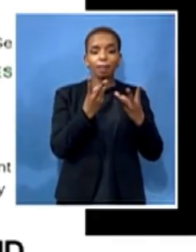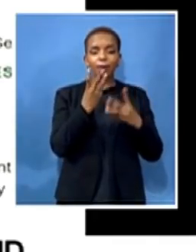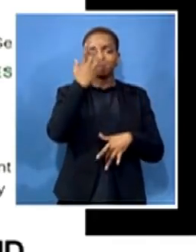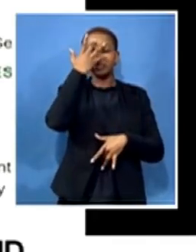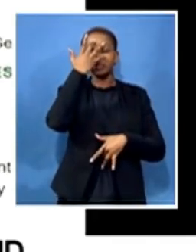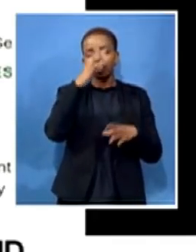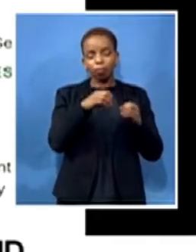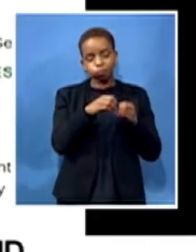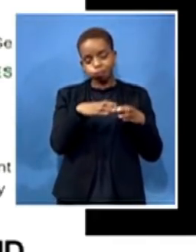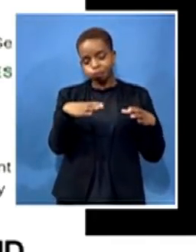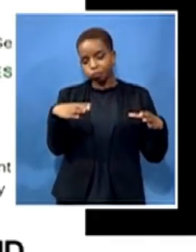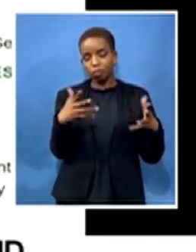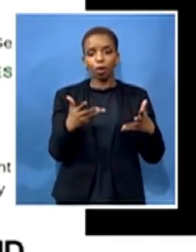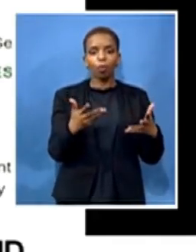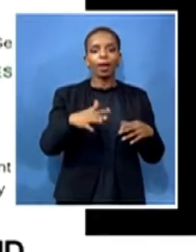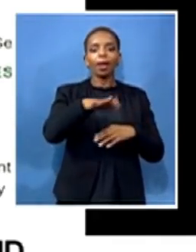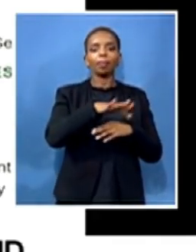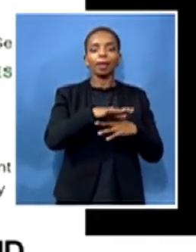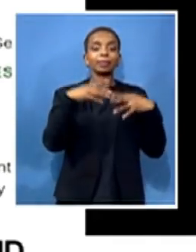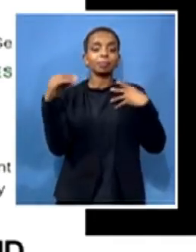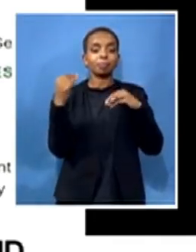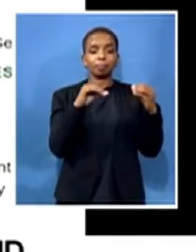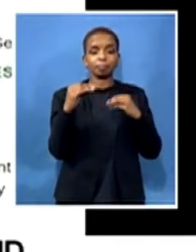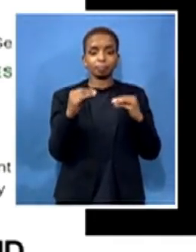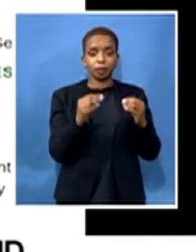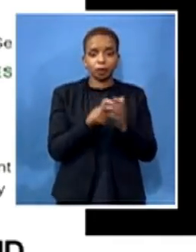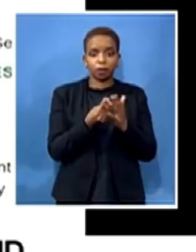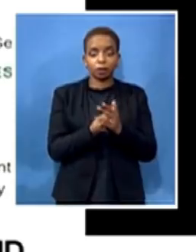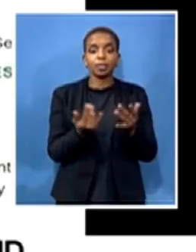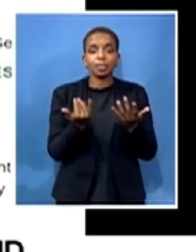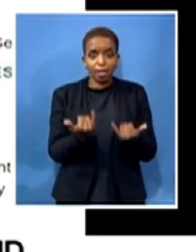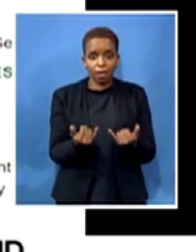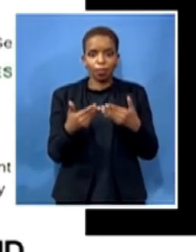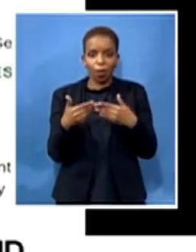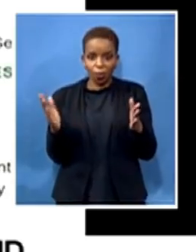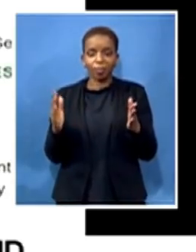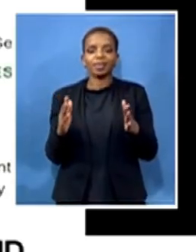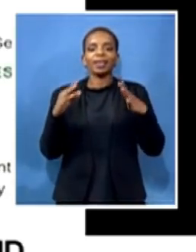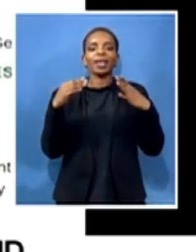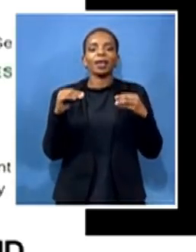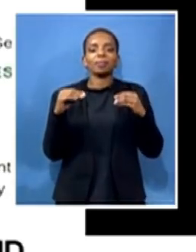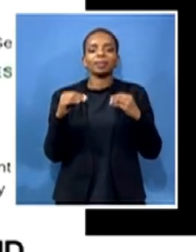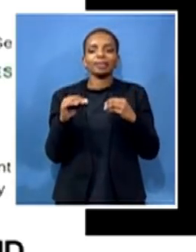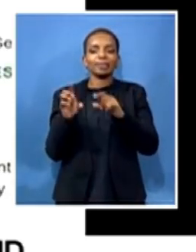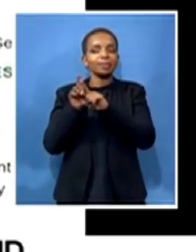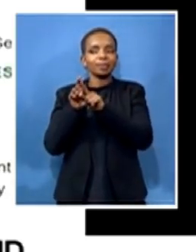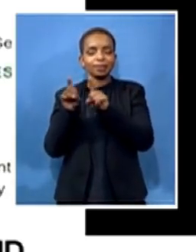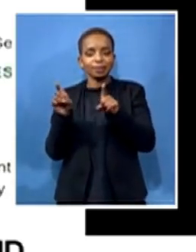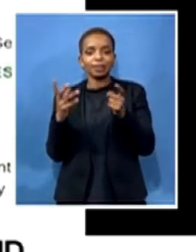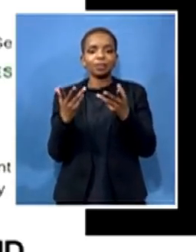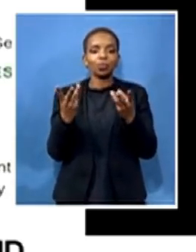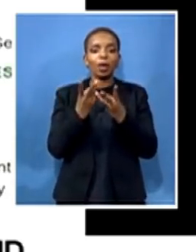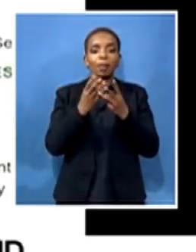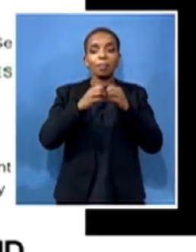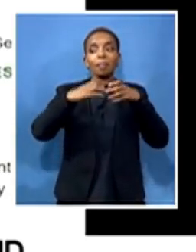the economy is being opened. That's where the majority of the population is. And the other provinces have